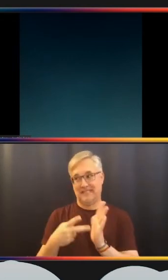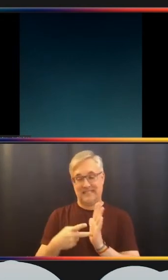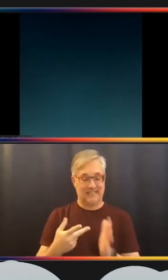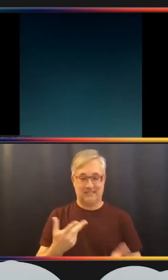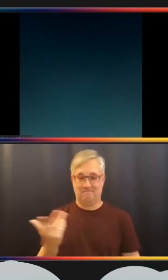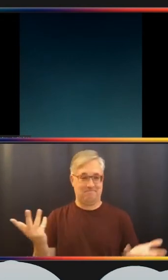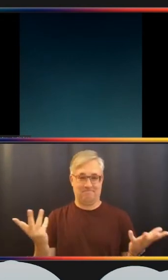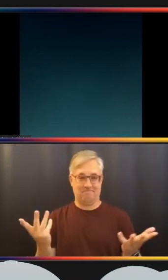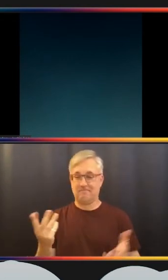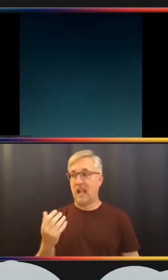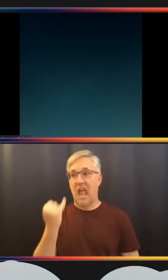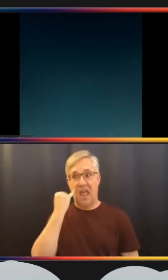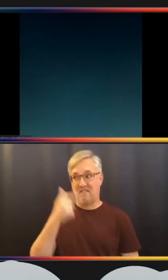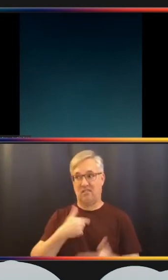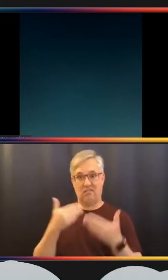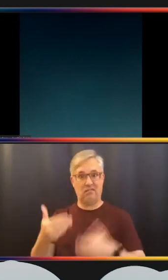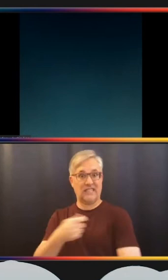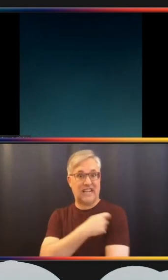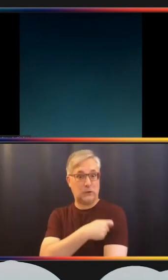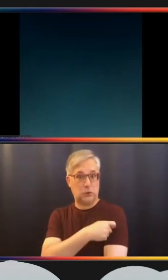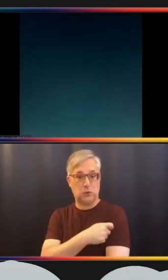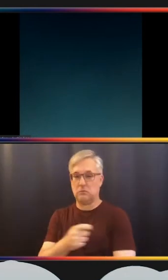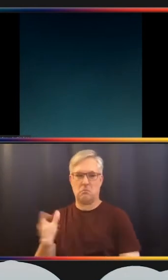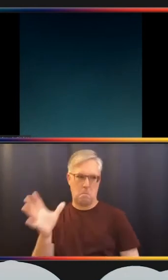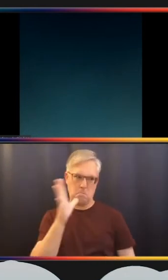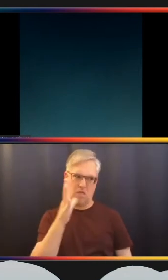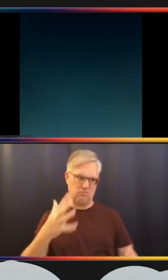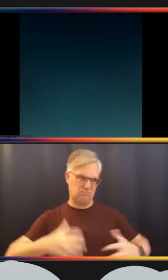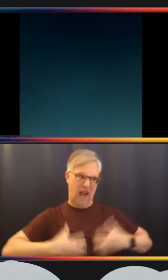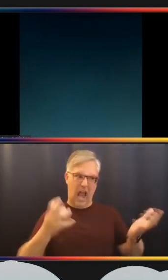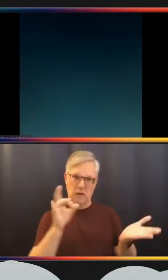if I don't want to get disowned, you know? I feel you.